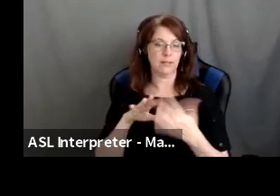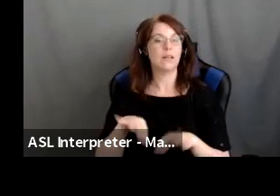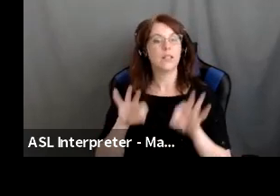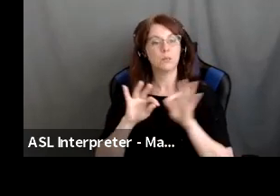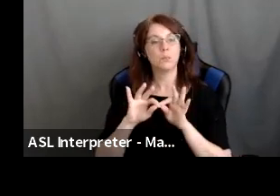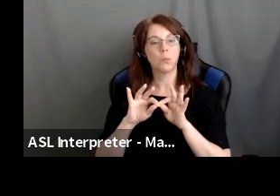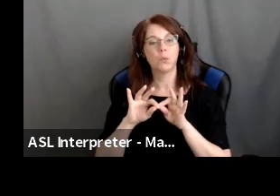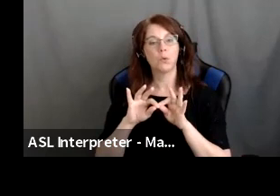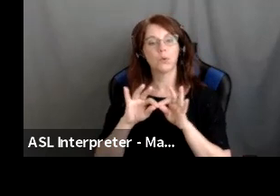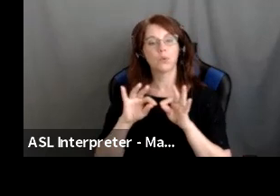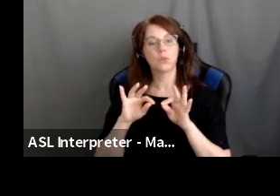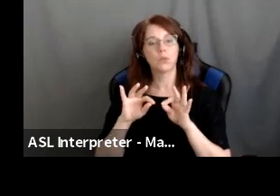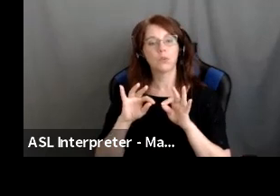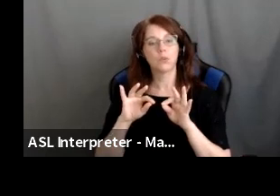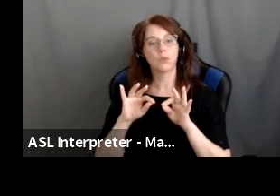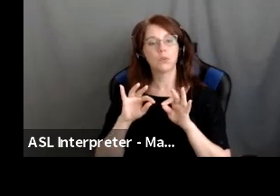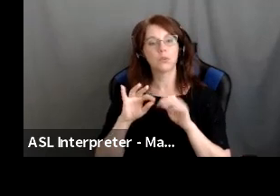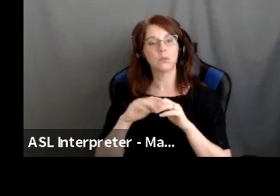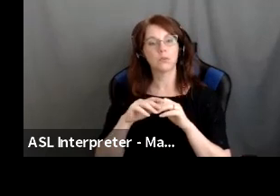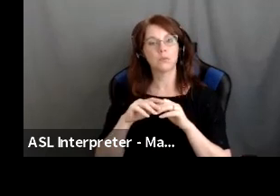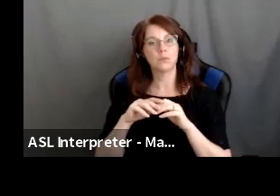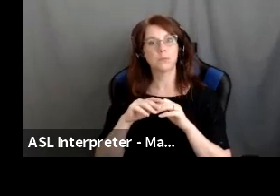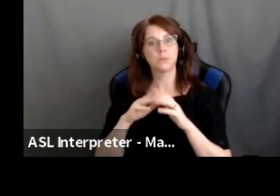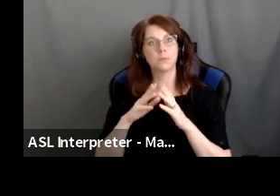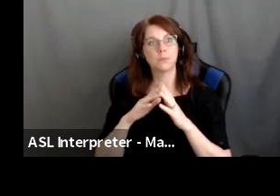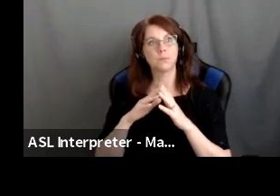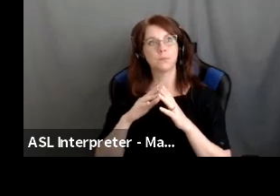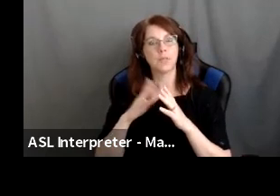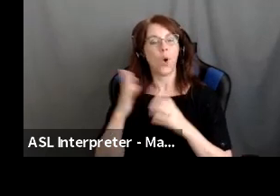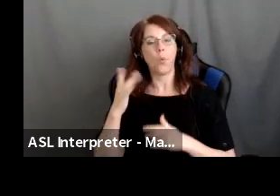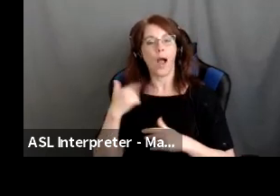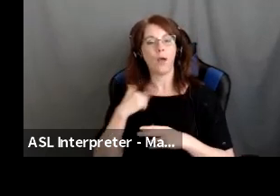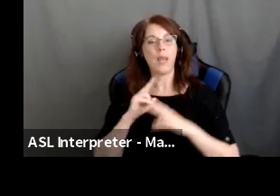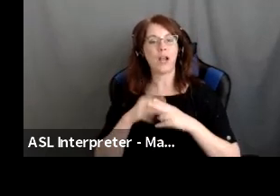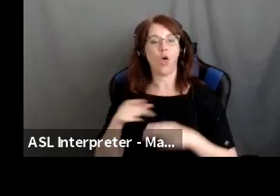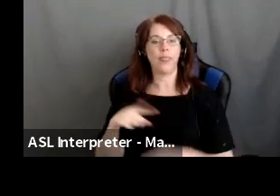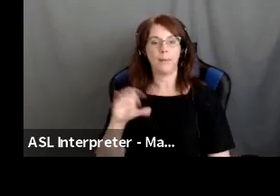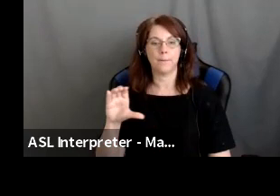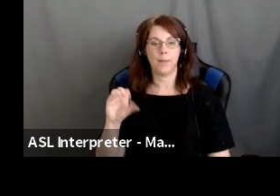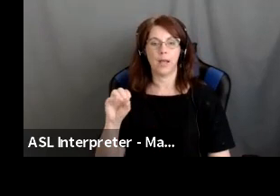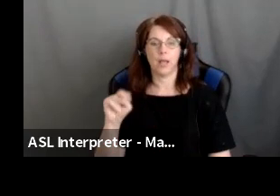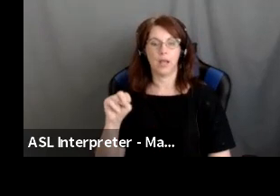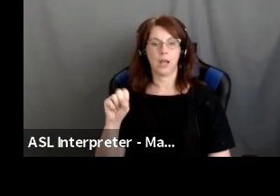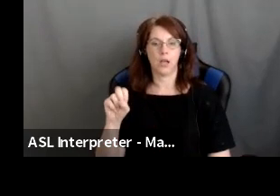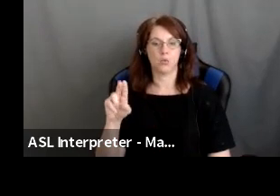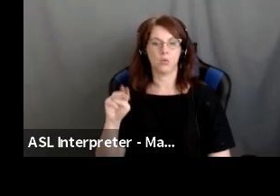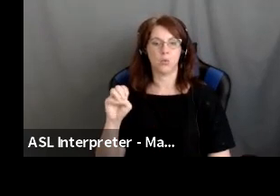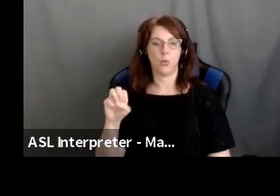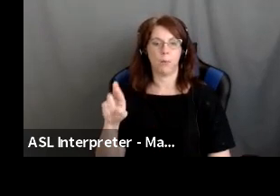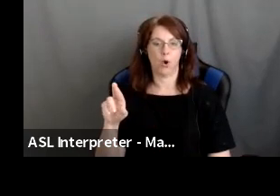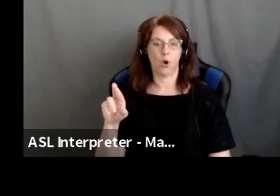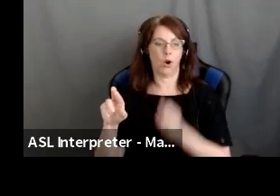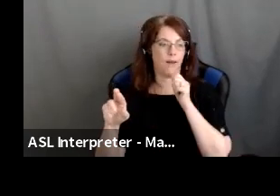important that we call why we call them consumers in essence and not calling